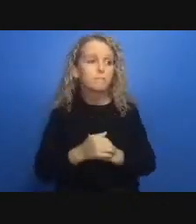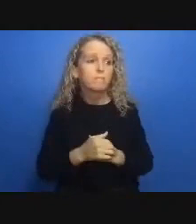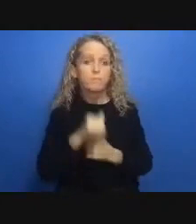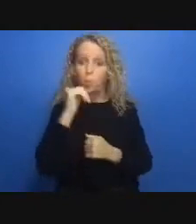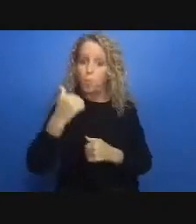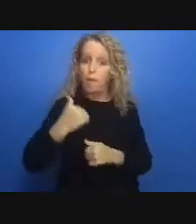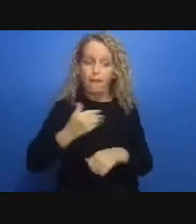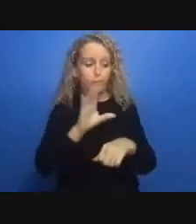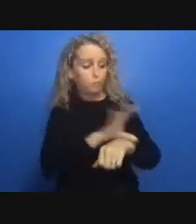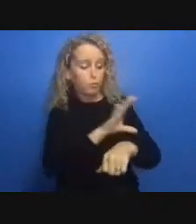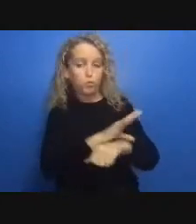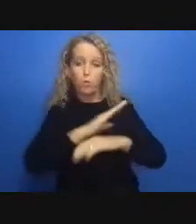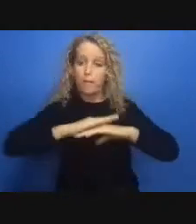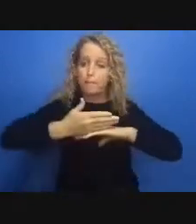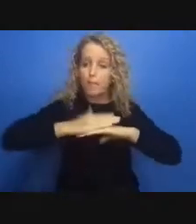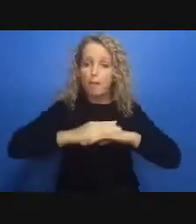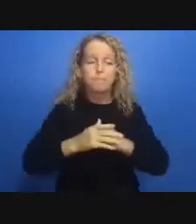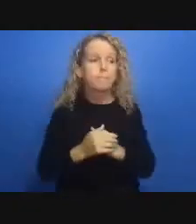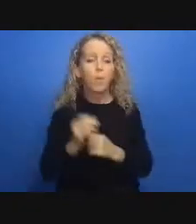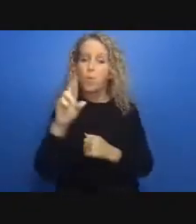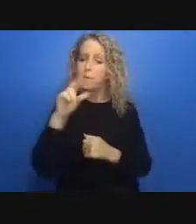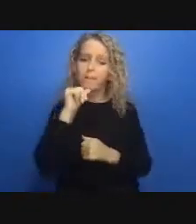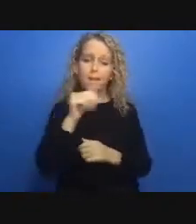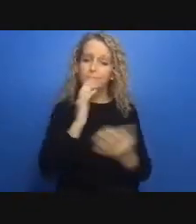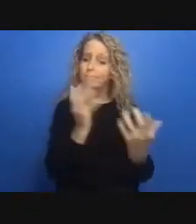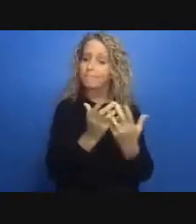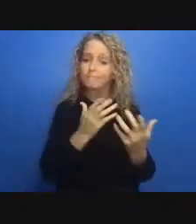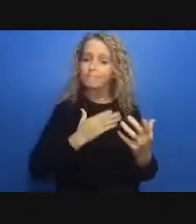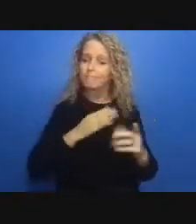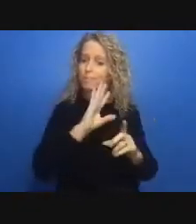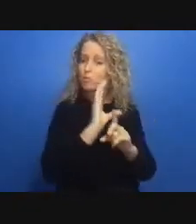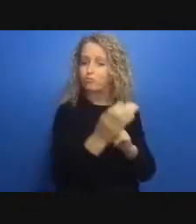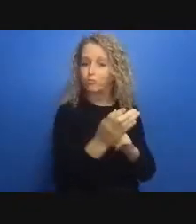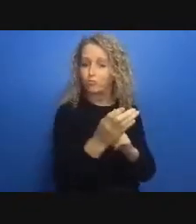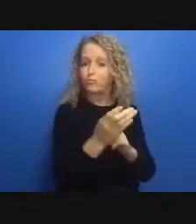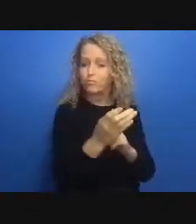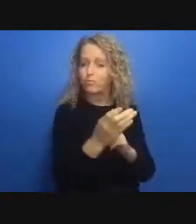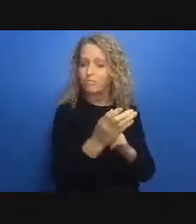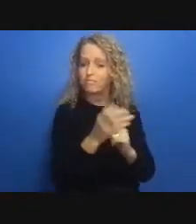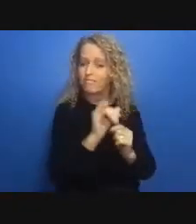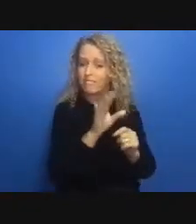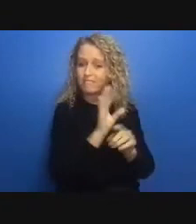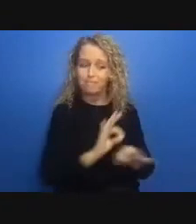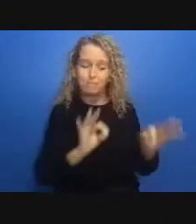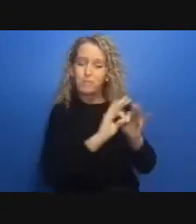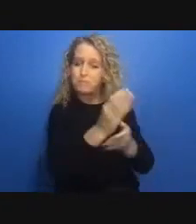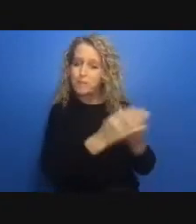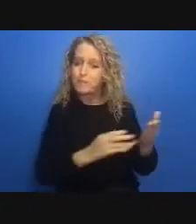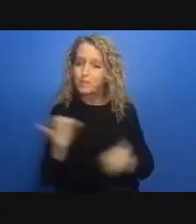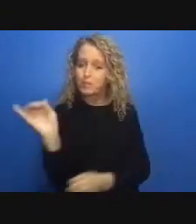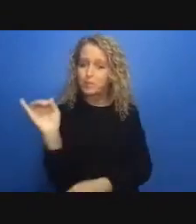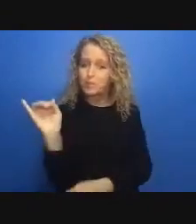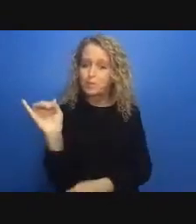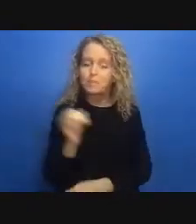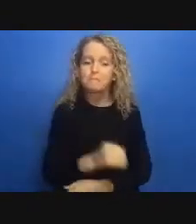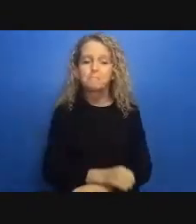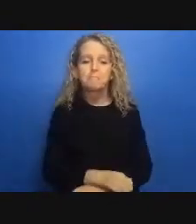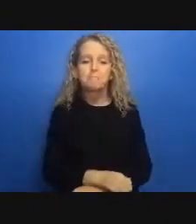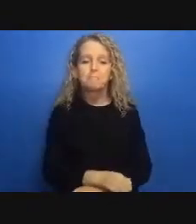it's not culturally appropriate to you. So that was a very big point for us. We noted and